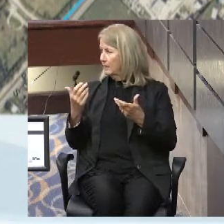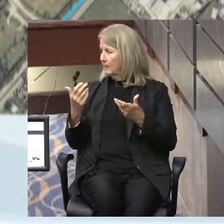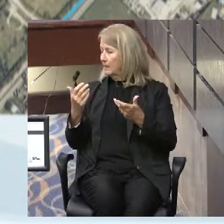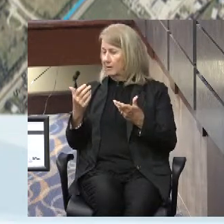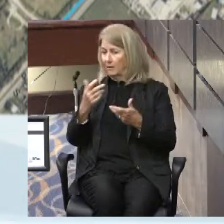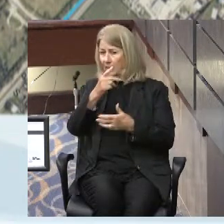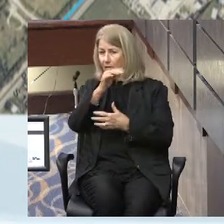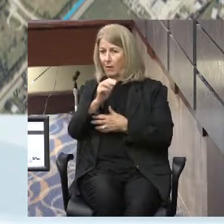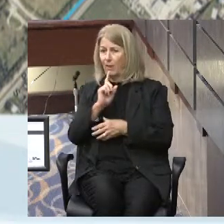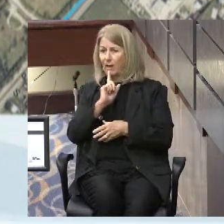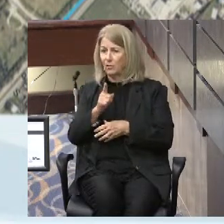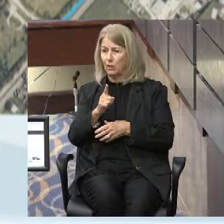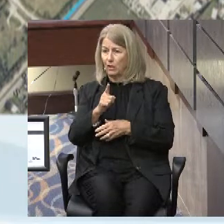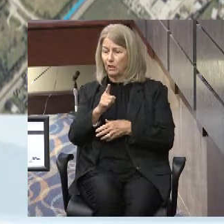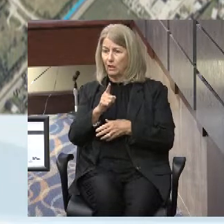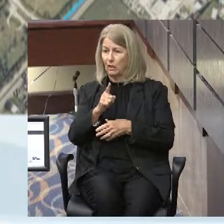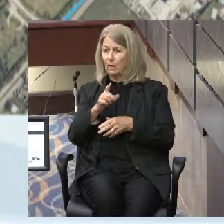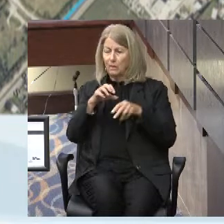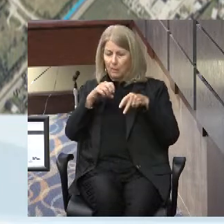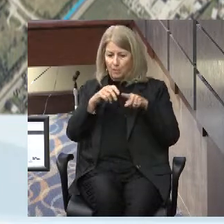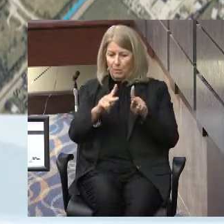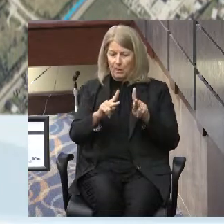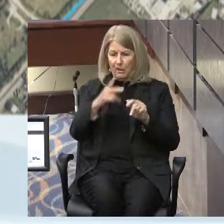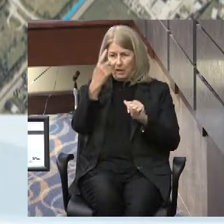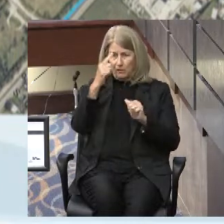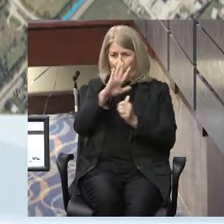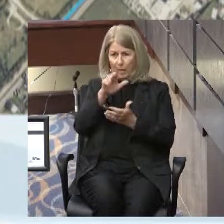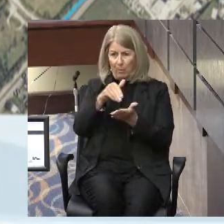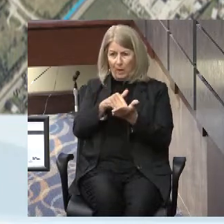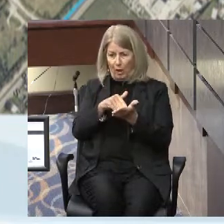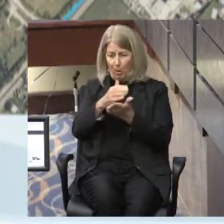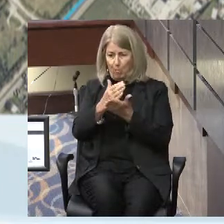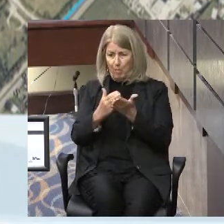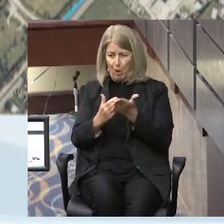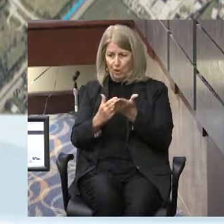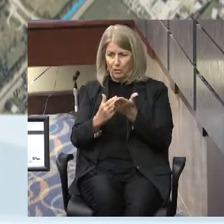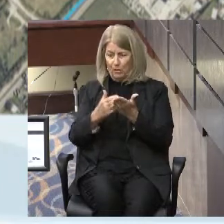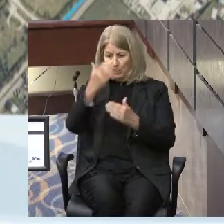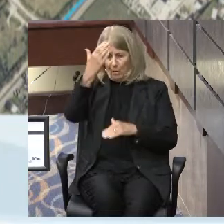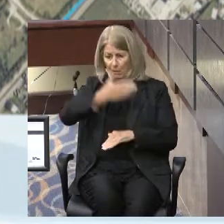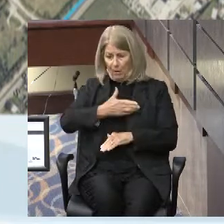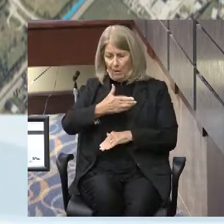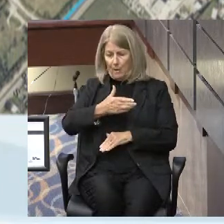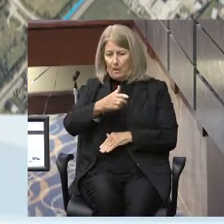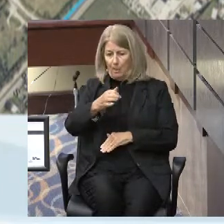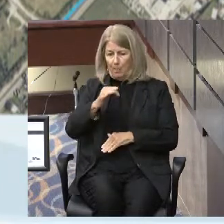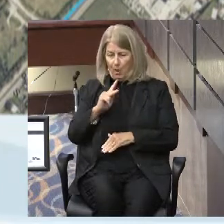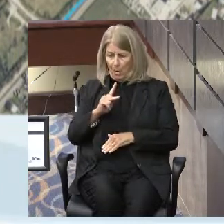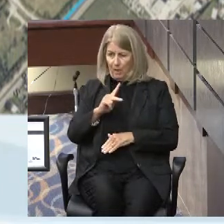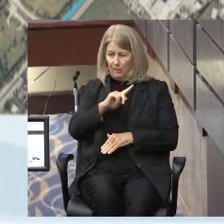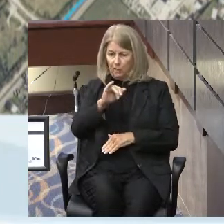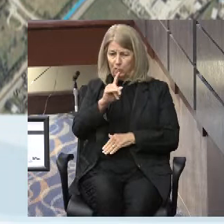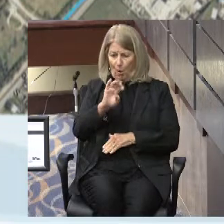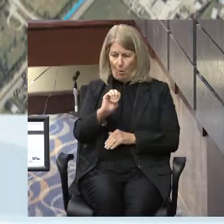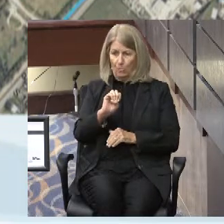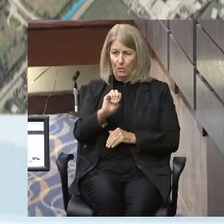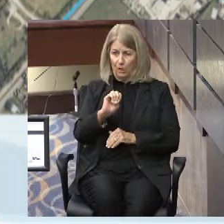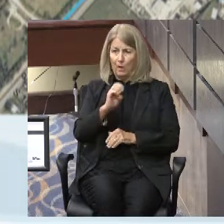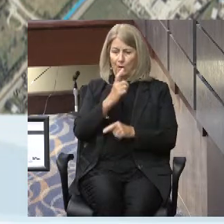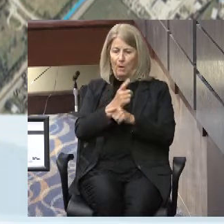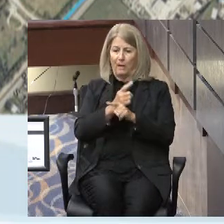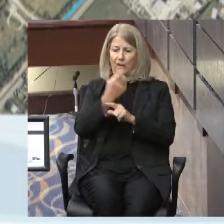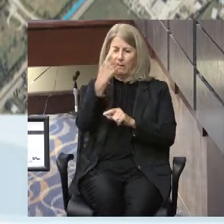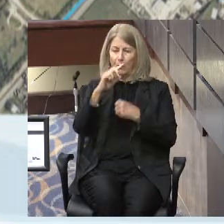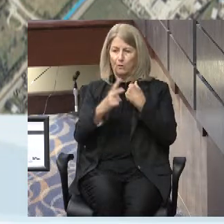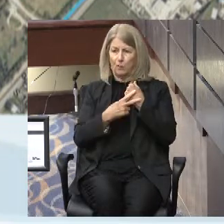actually, the permit is actually for the middle part. The front part is zoned correctly for storage, Oh, okay. and then the